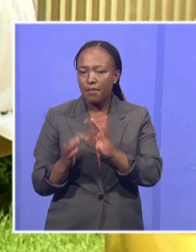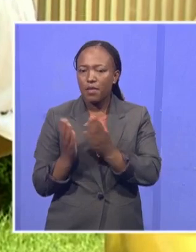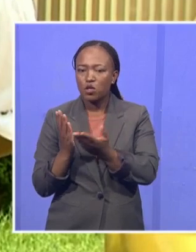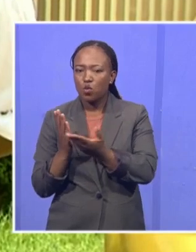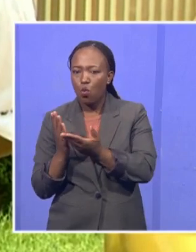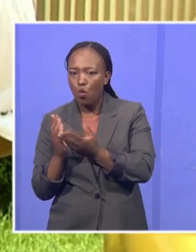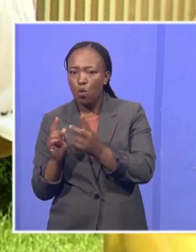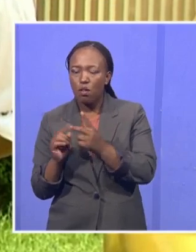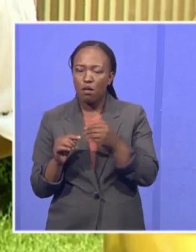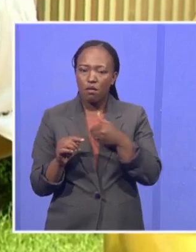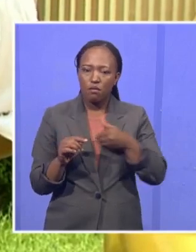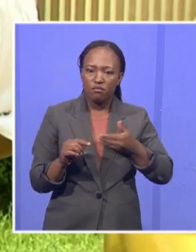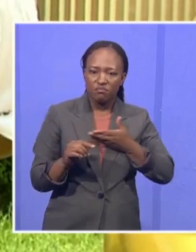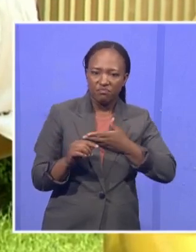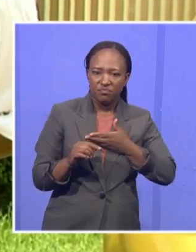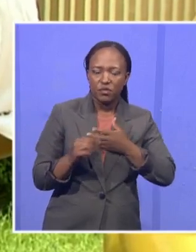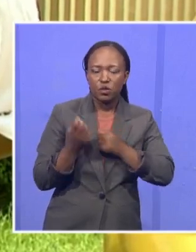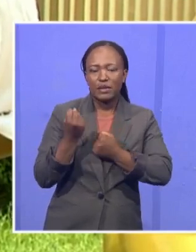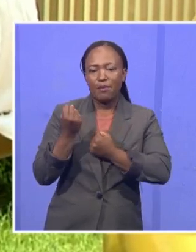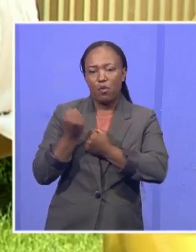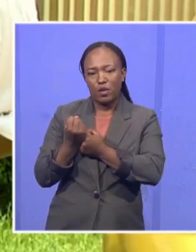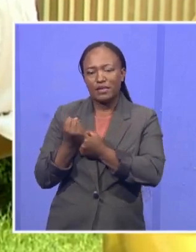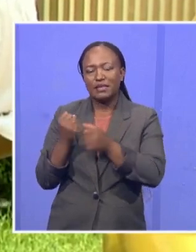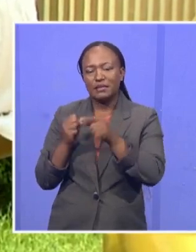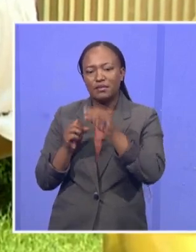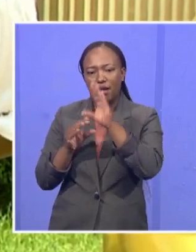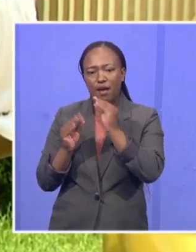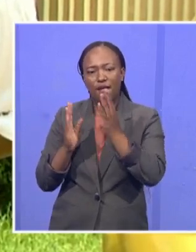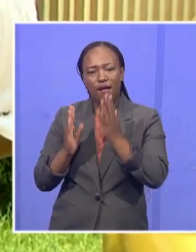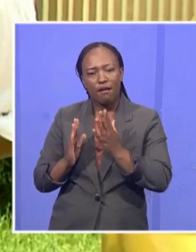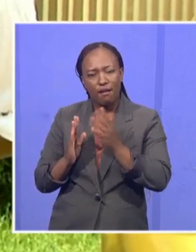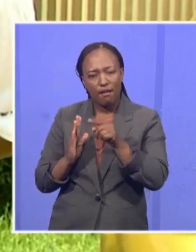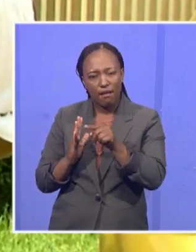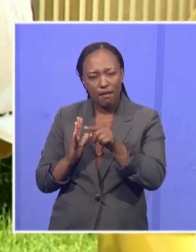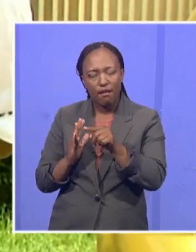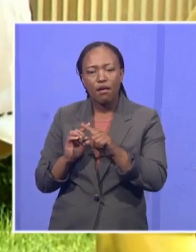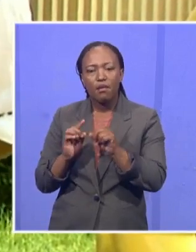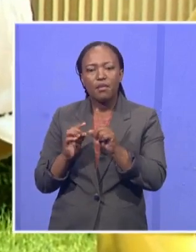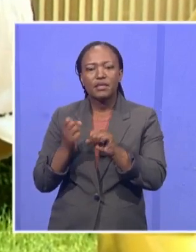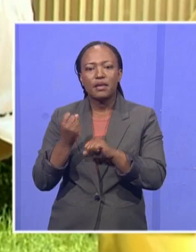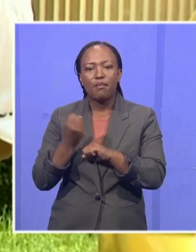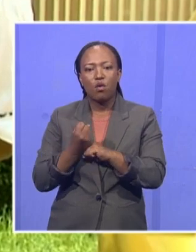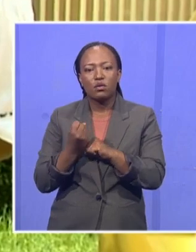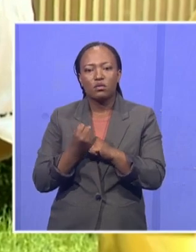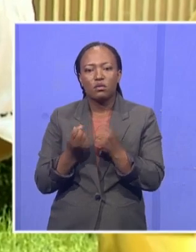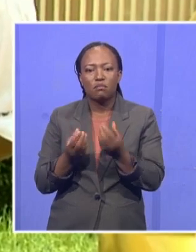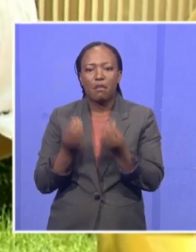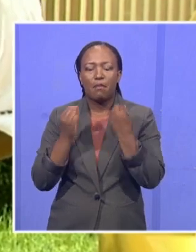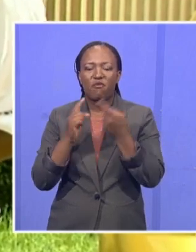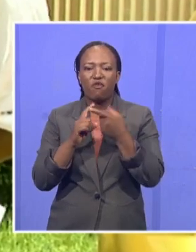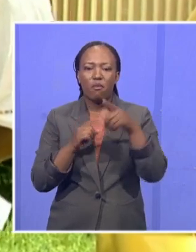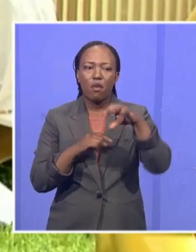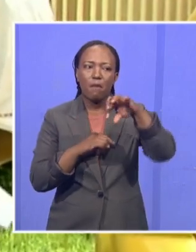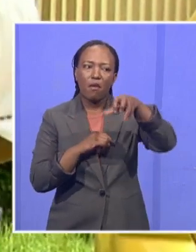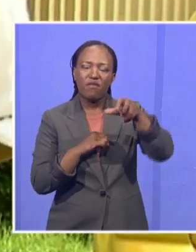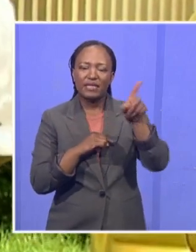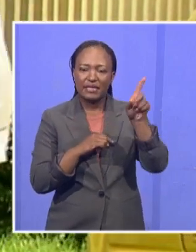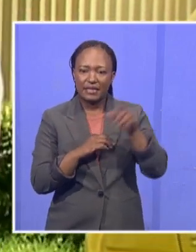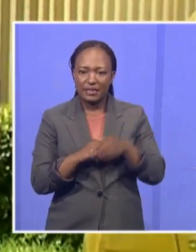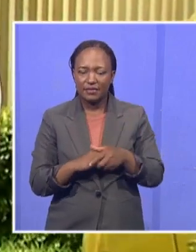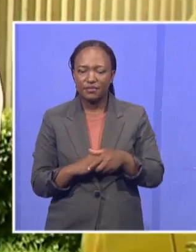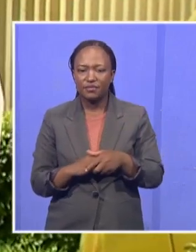school and parents in terms of supporting learners, and also the support that you're perhaps getting from the province? I think